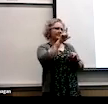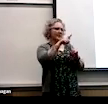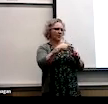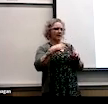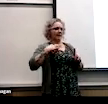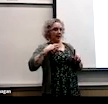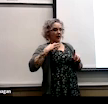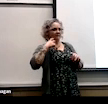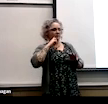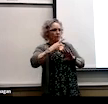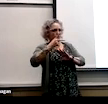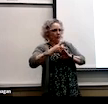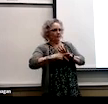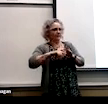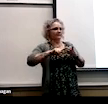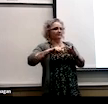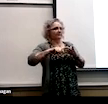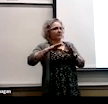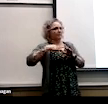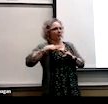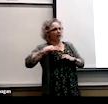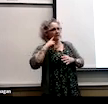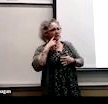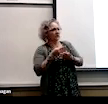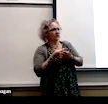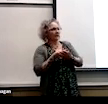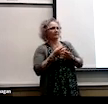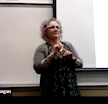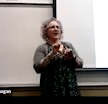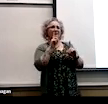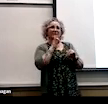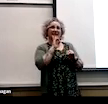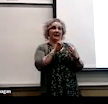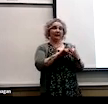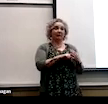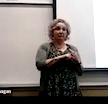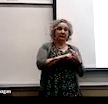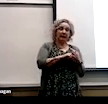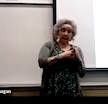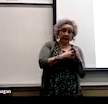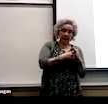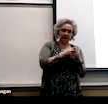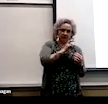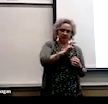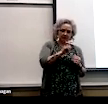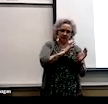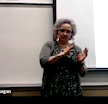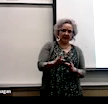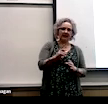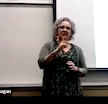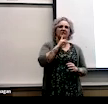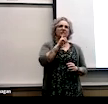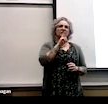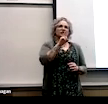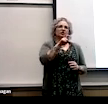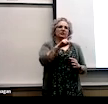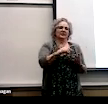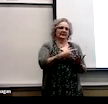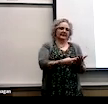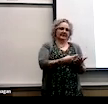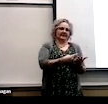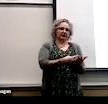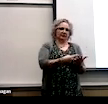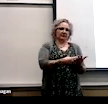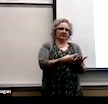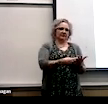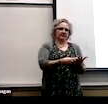Early transition planning should be a conversation, right? Like this is what's gonna happen as you're approaching age 18. Some